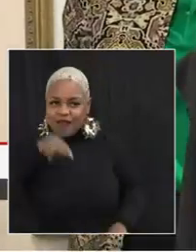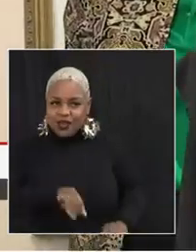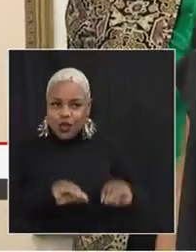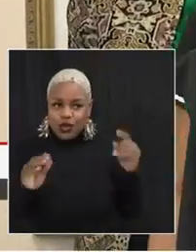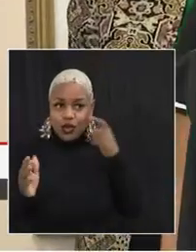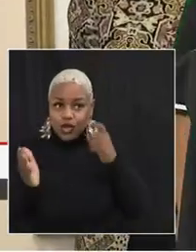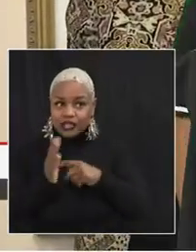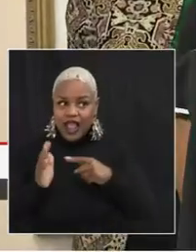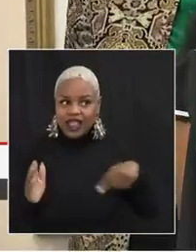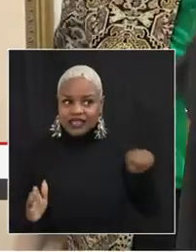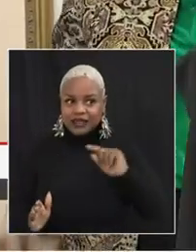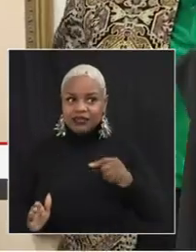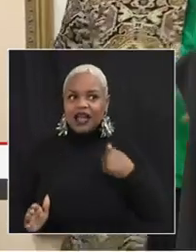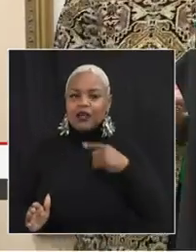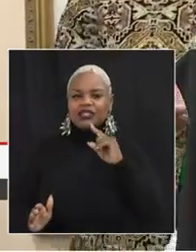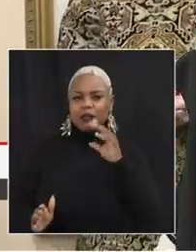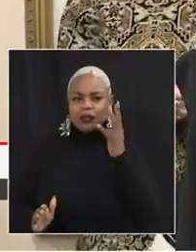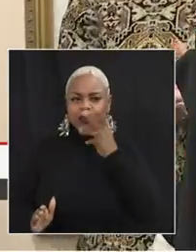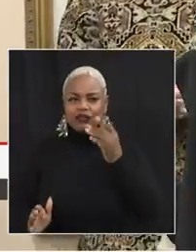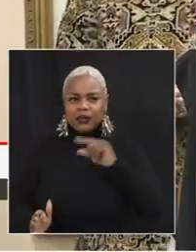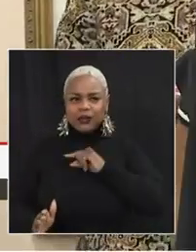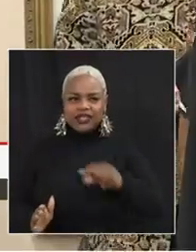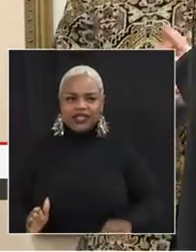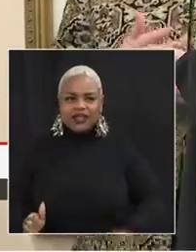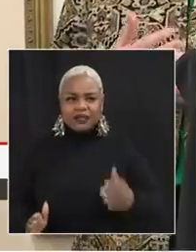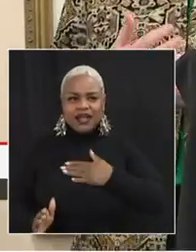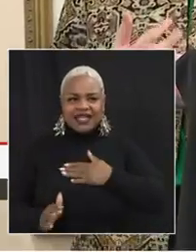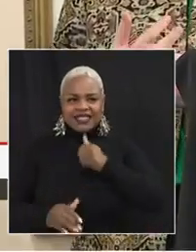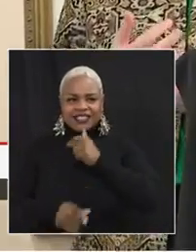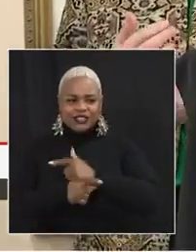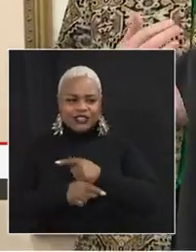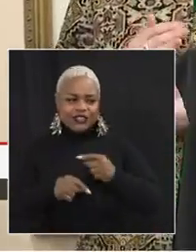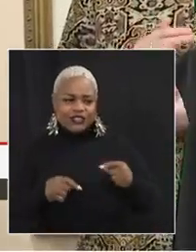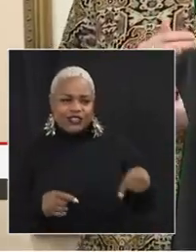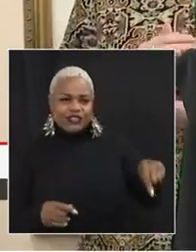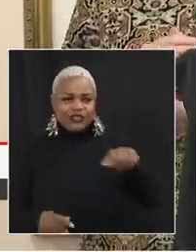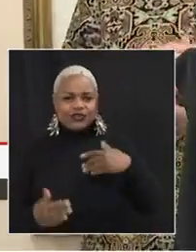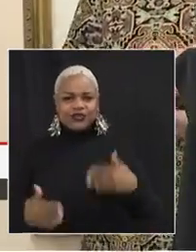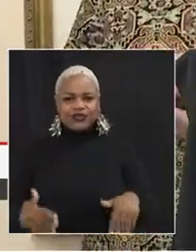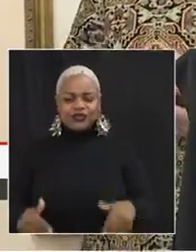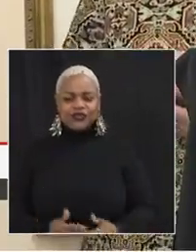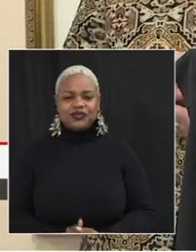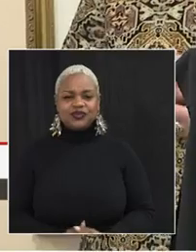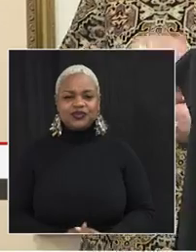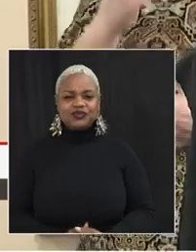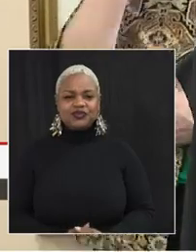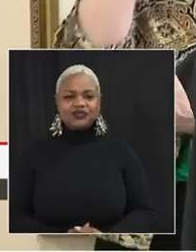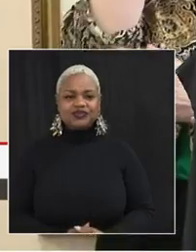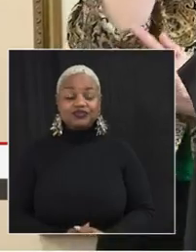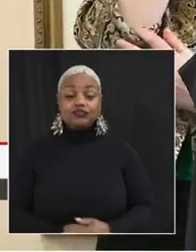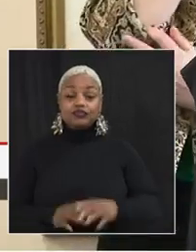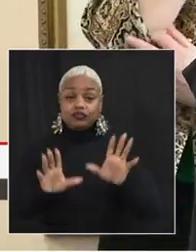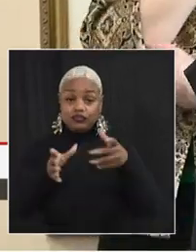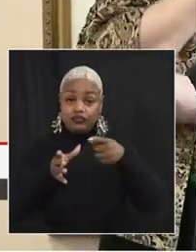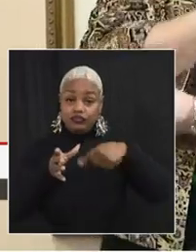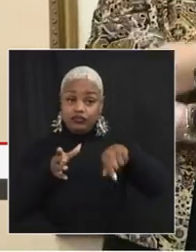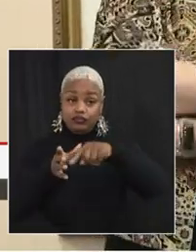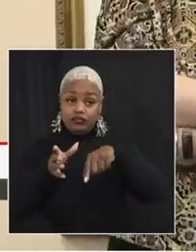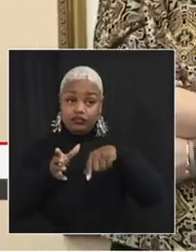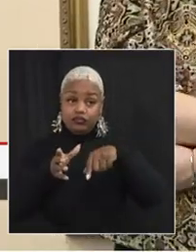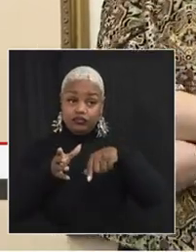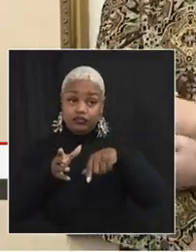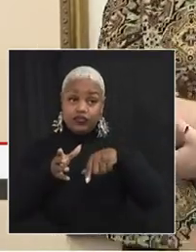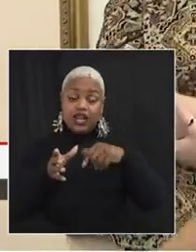queen. But these are my sisters and the reigning queen. The group that came